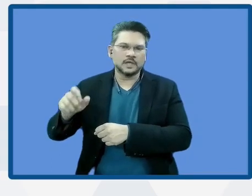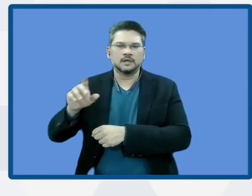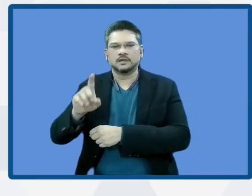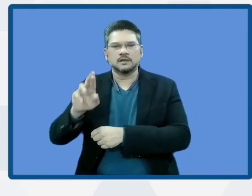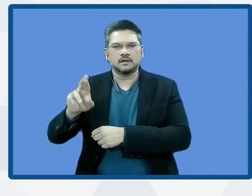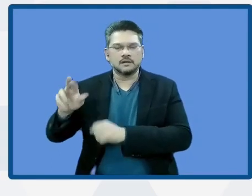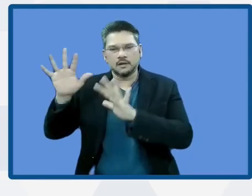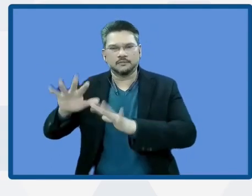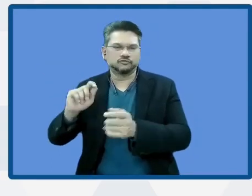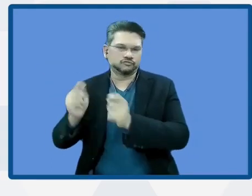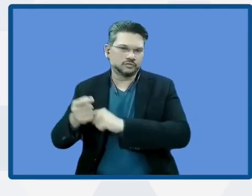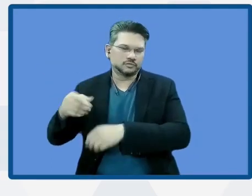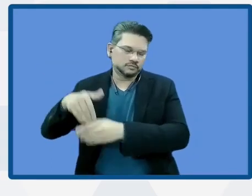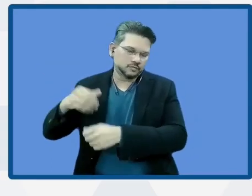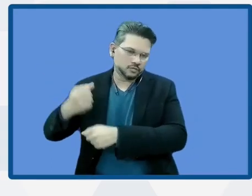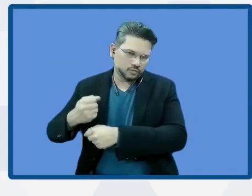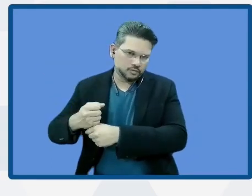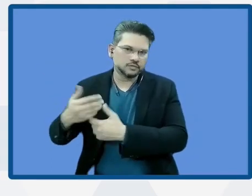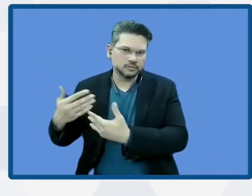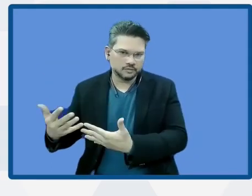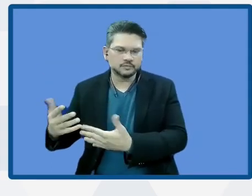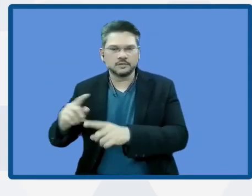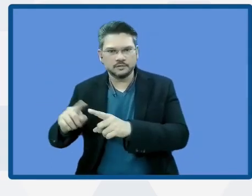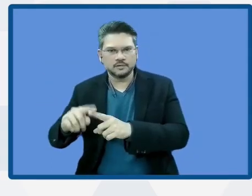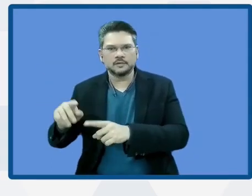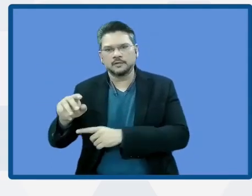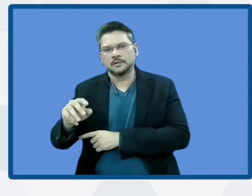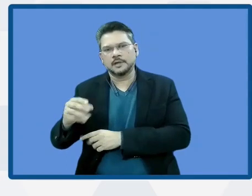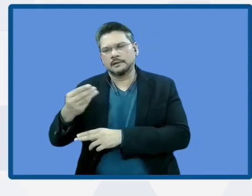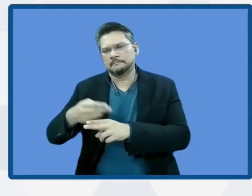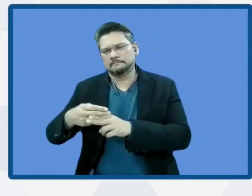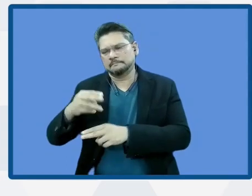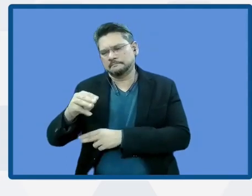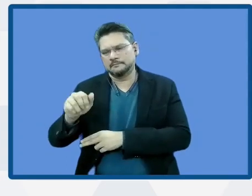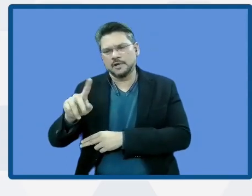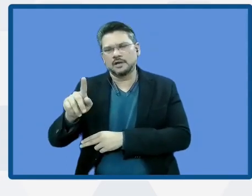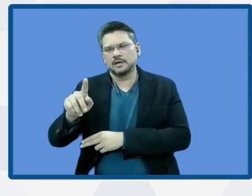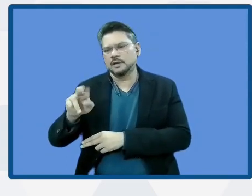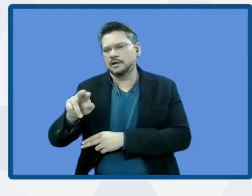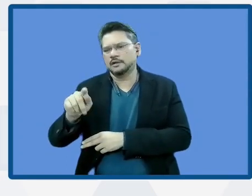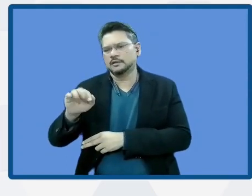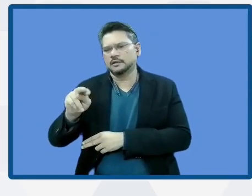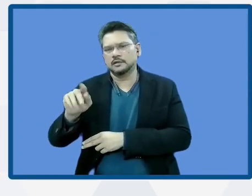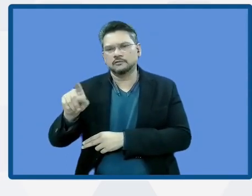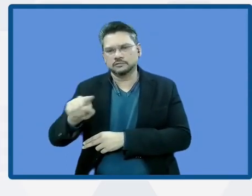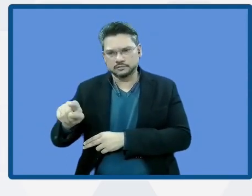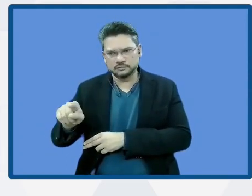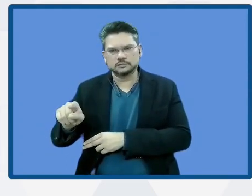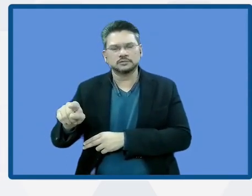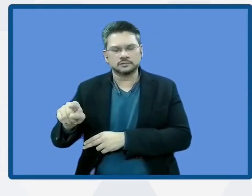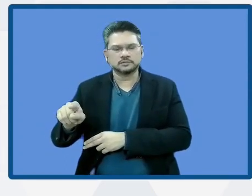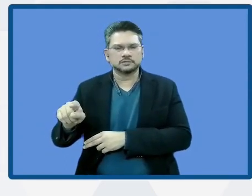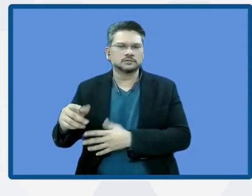and Guadalupe Martinez, representative of the pro tempore chair of Peru before